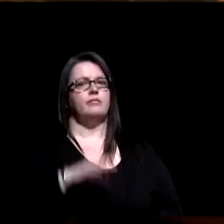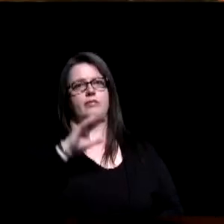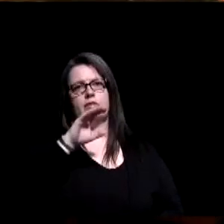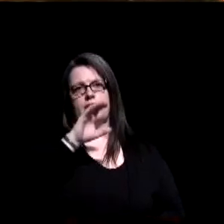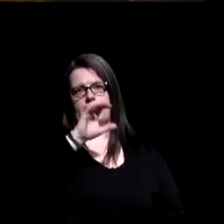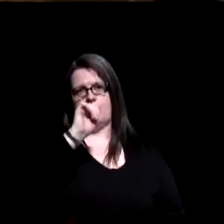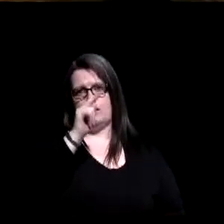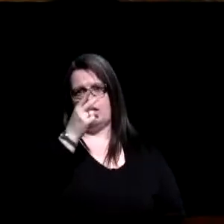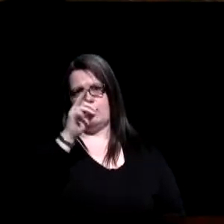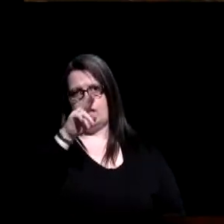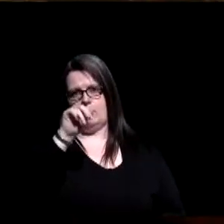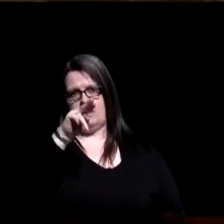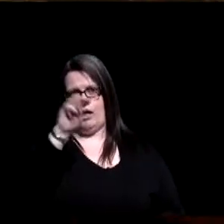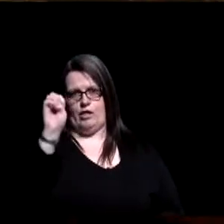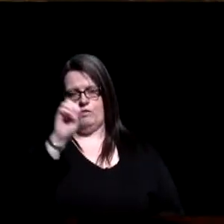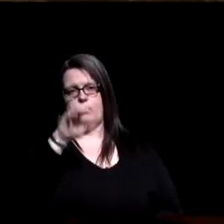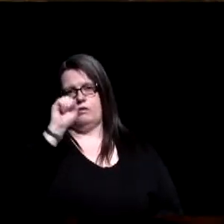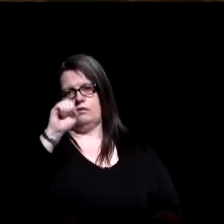Catherine Suley.